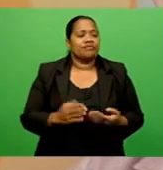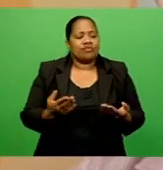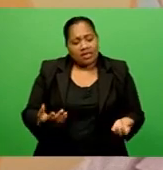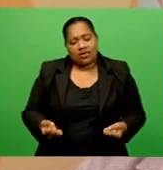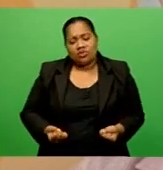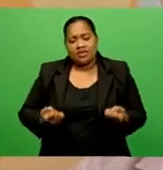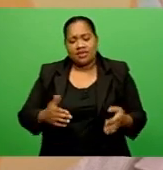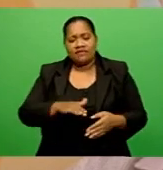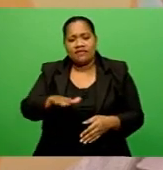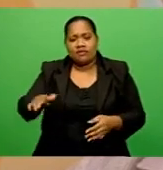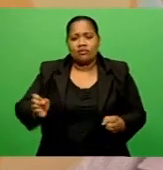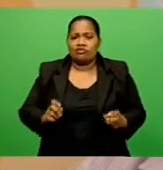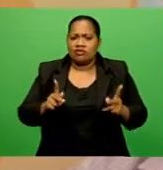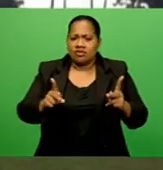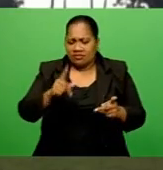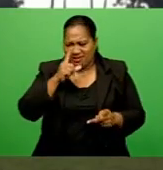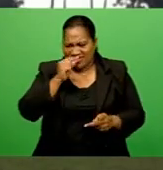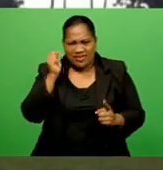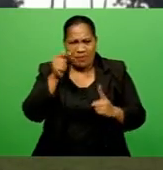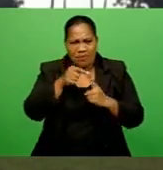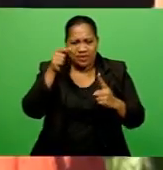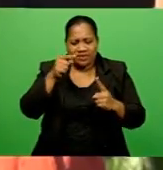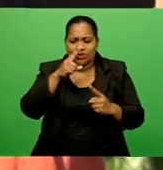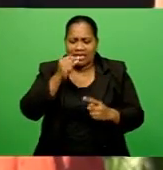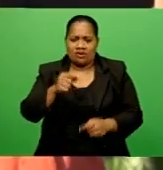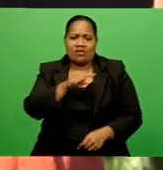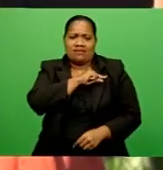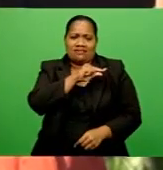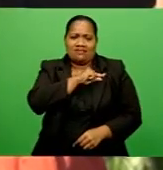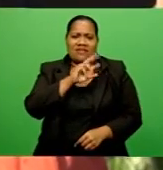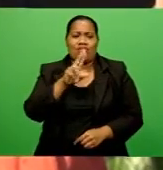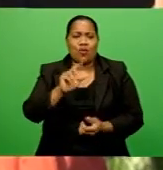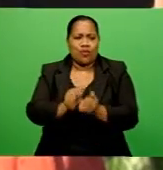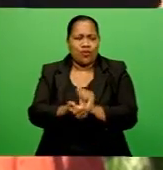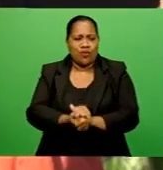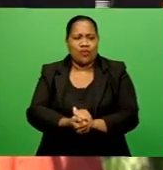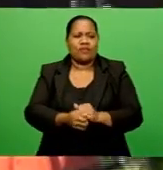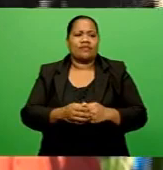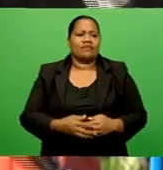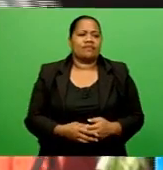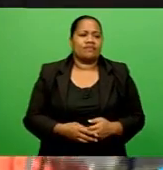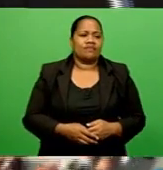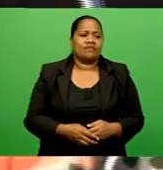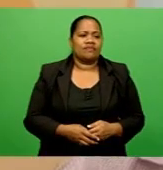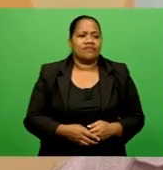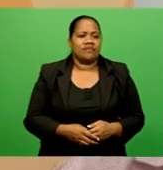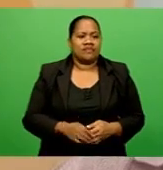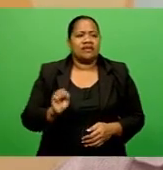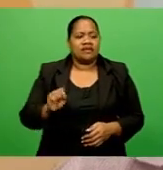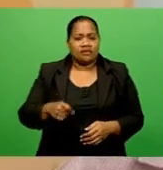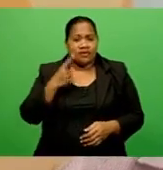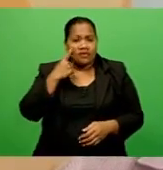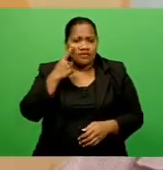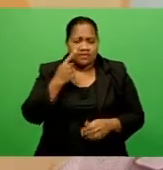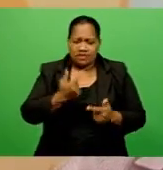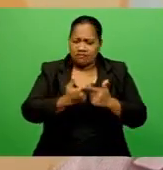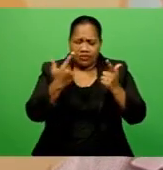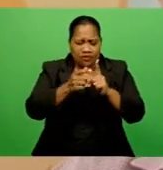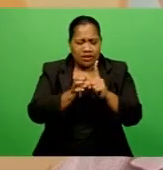to gain the points to qualify for the Olympics. And they're going to be hosting that tournament here in